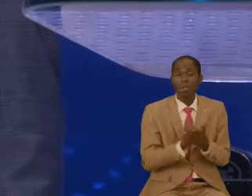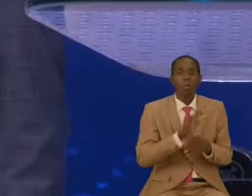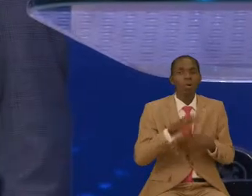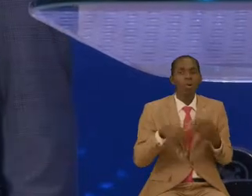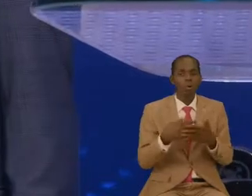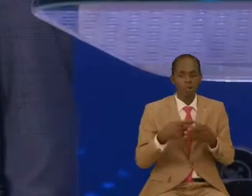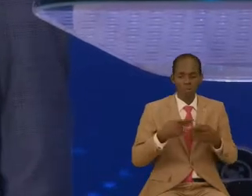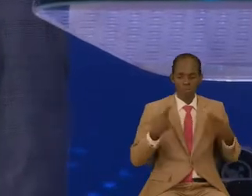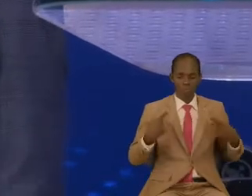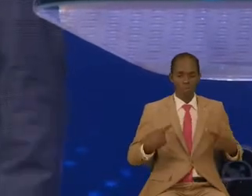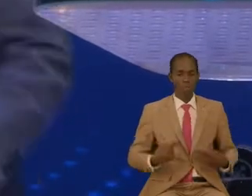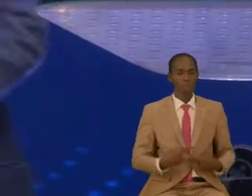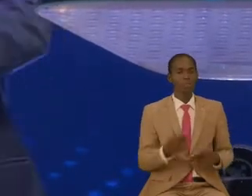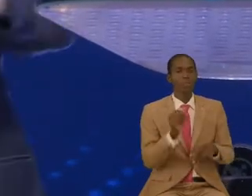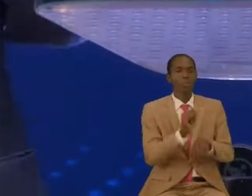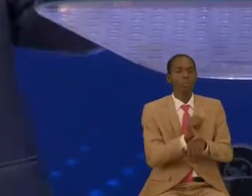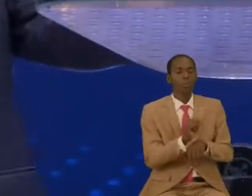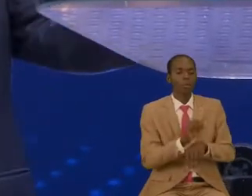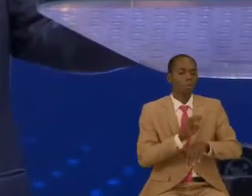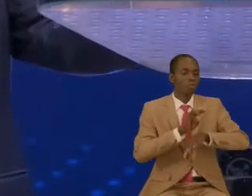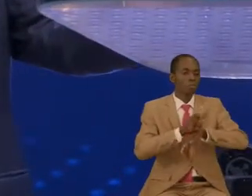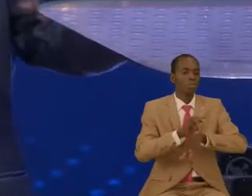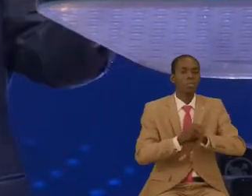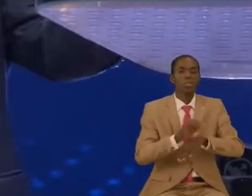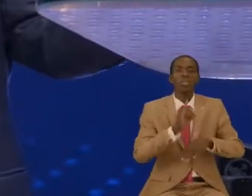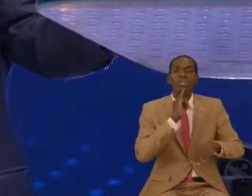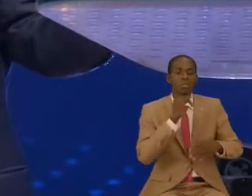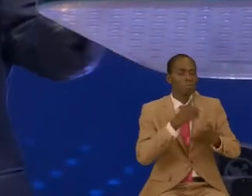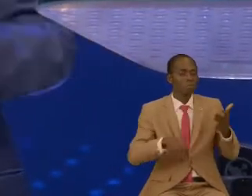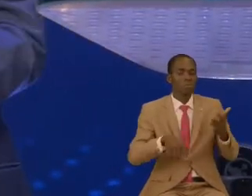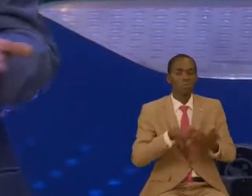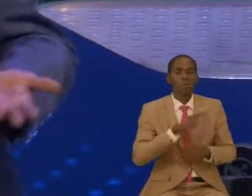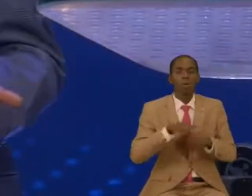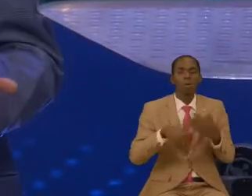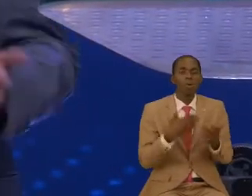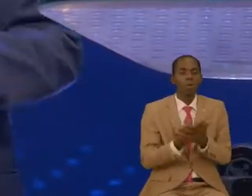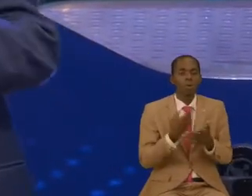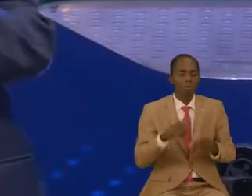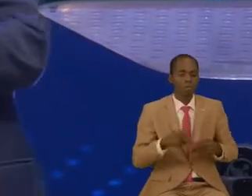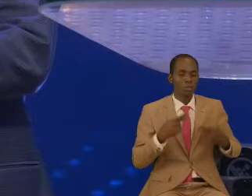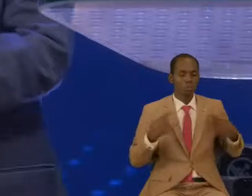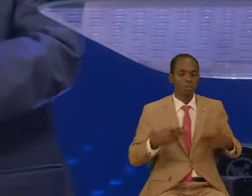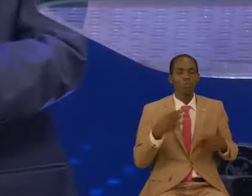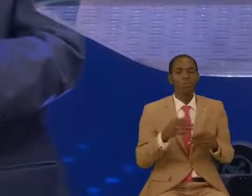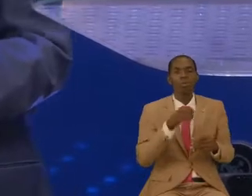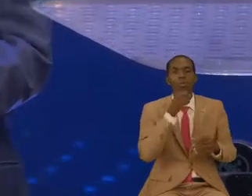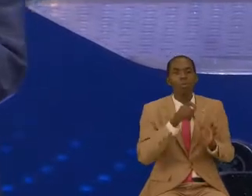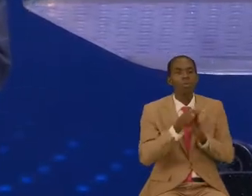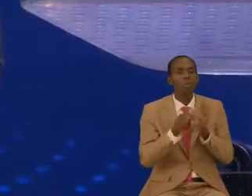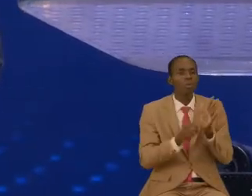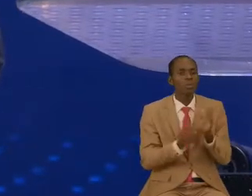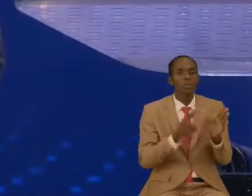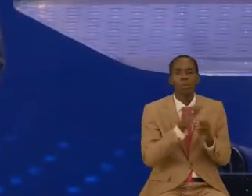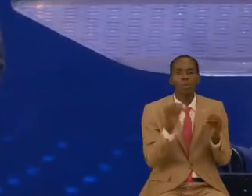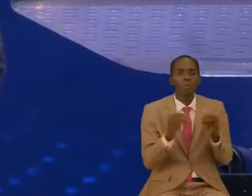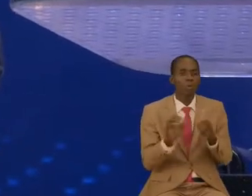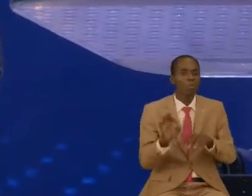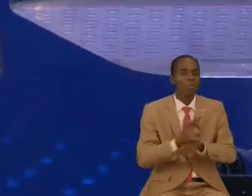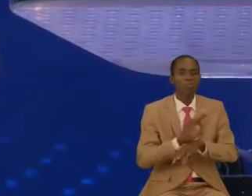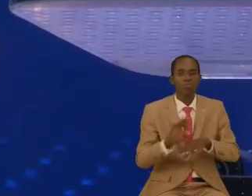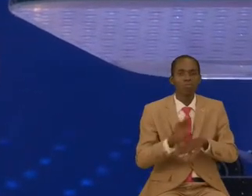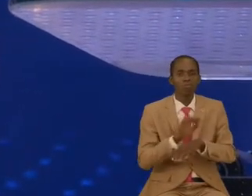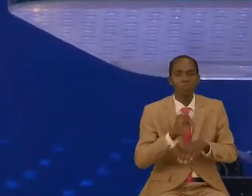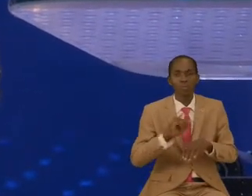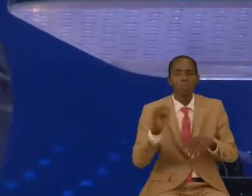their ministry is cancelled. All the high priests of the Old Testament, they're no more functioning. And heaven has closed